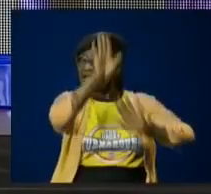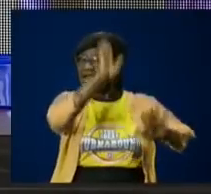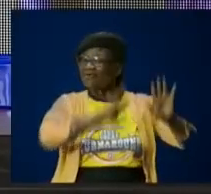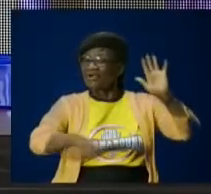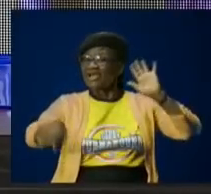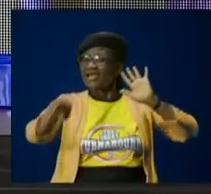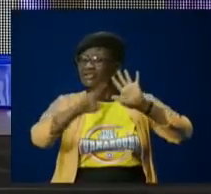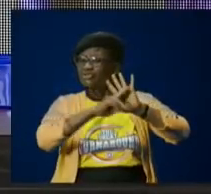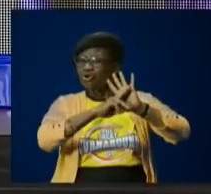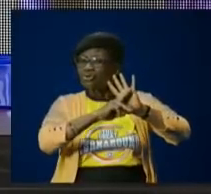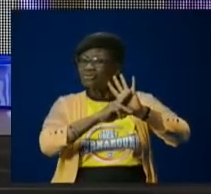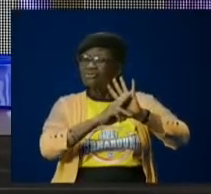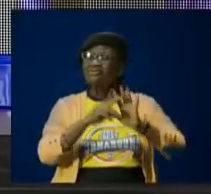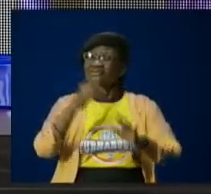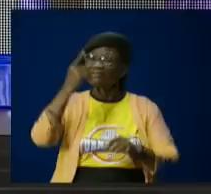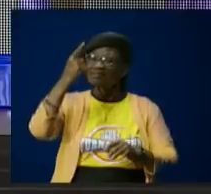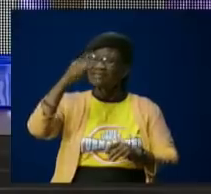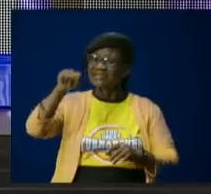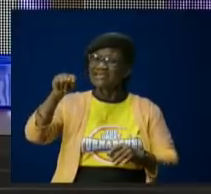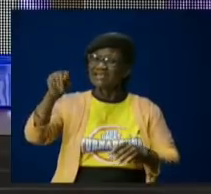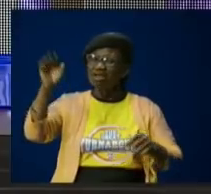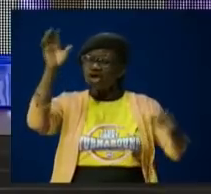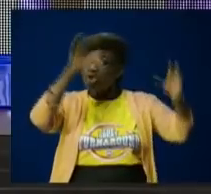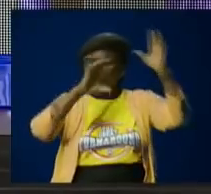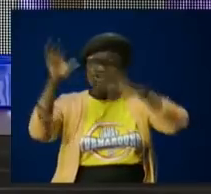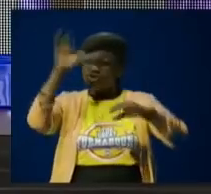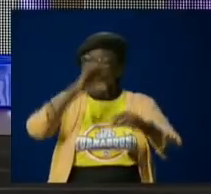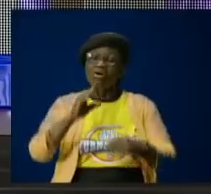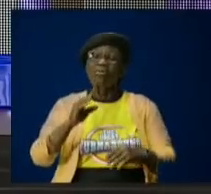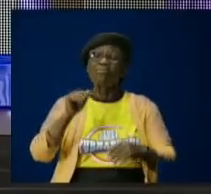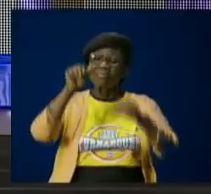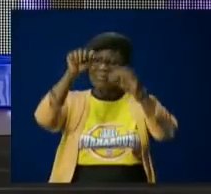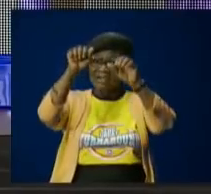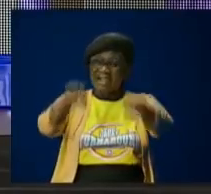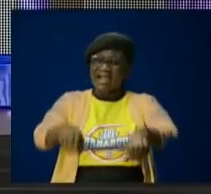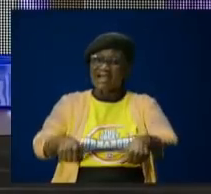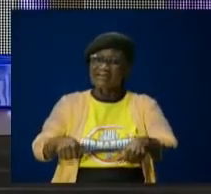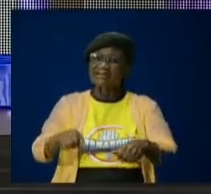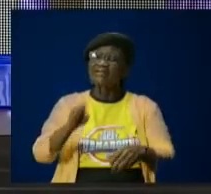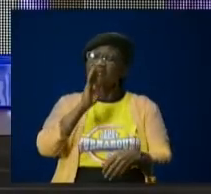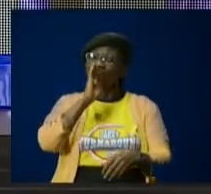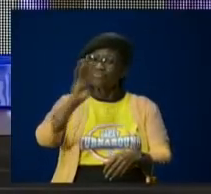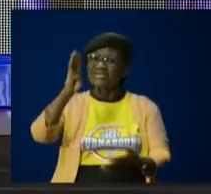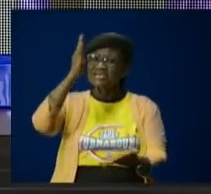the storm can be stilled.